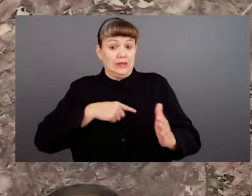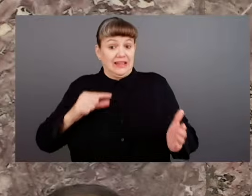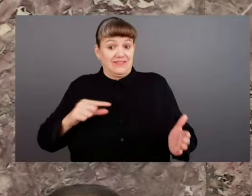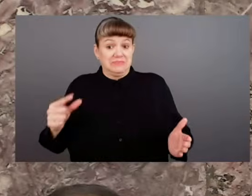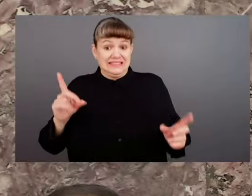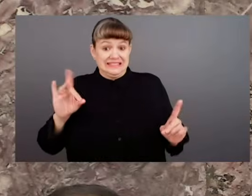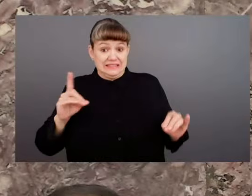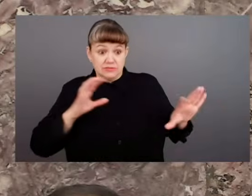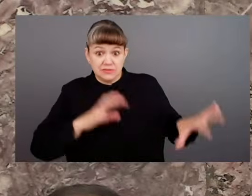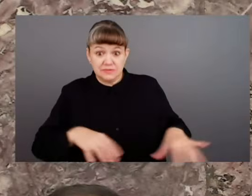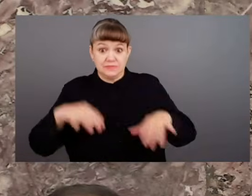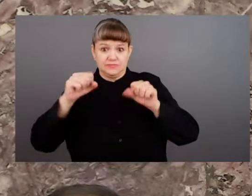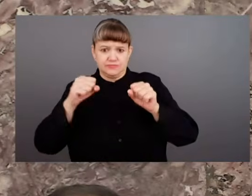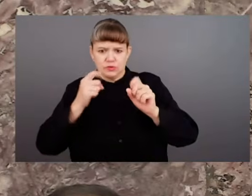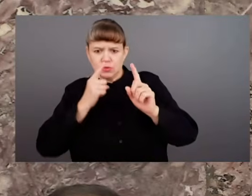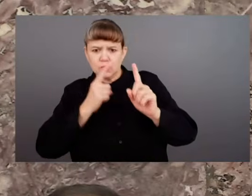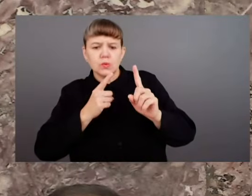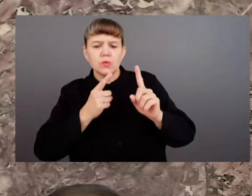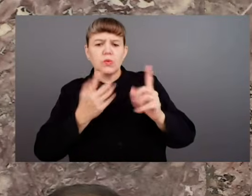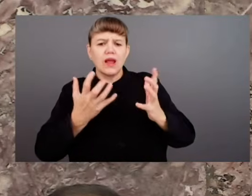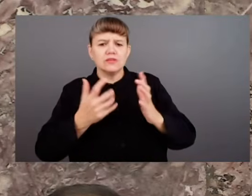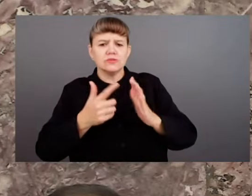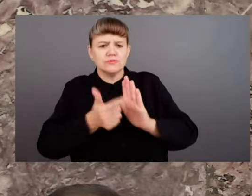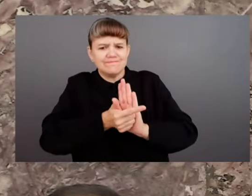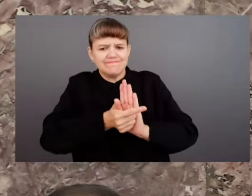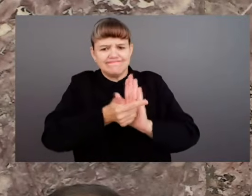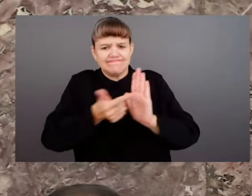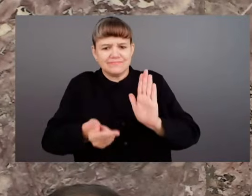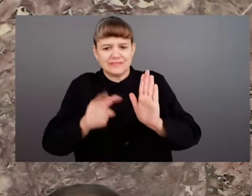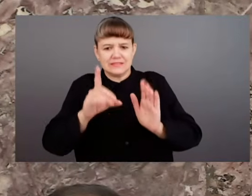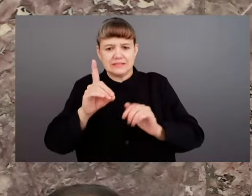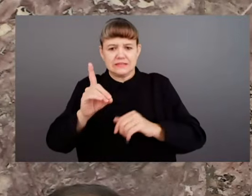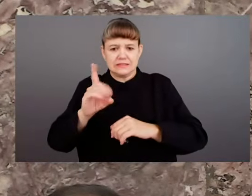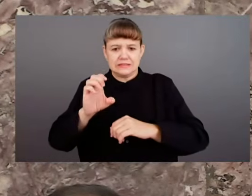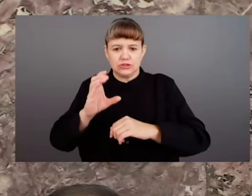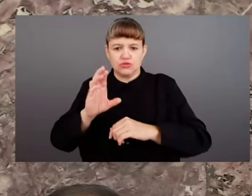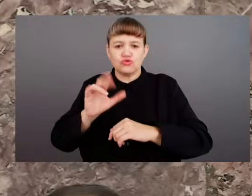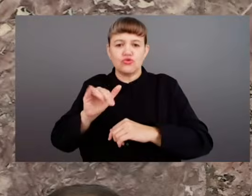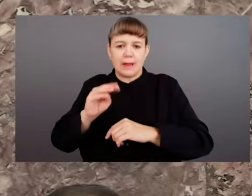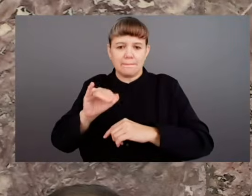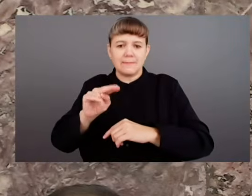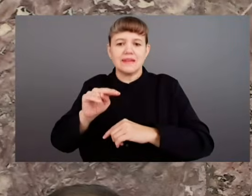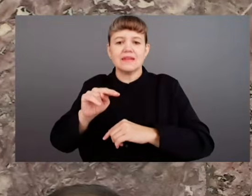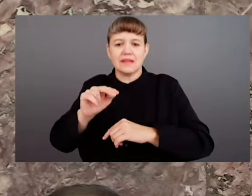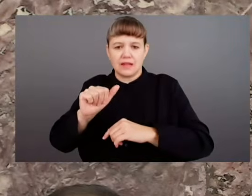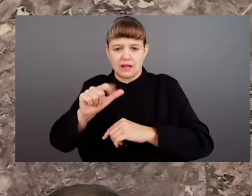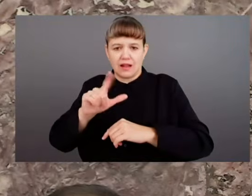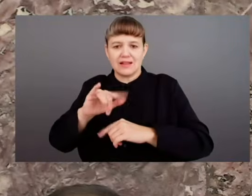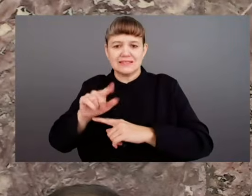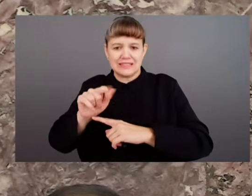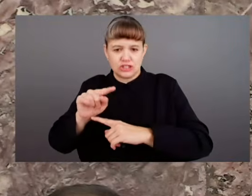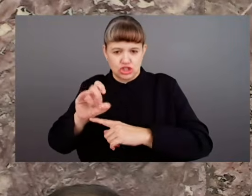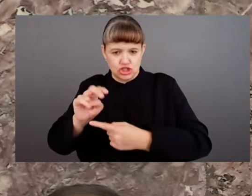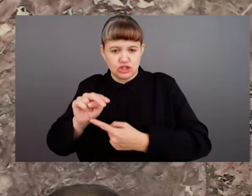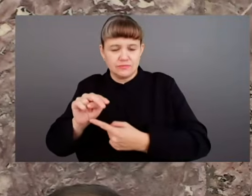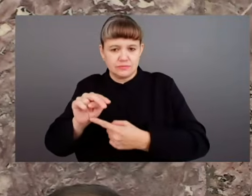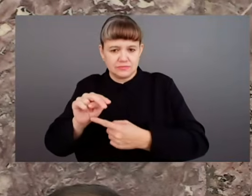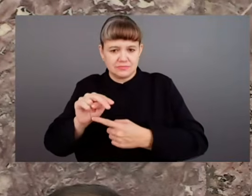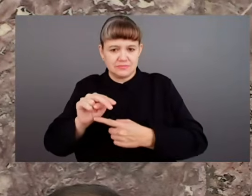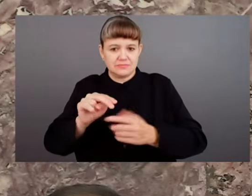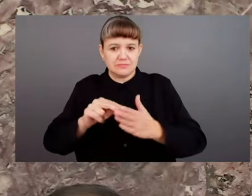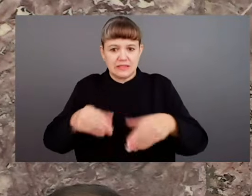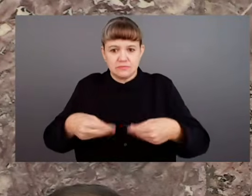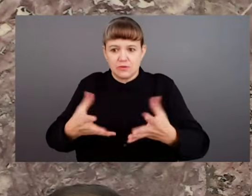in pursuing opportunities around prescribed alternatives, providing life-saving measures for people while we continue to connect them